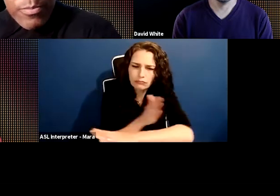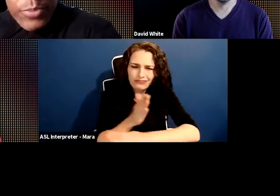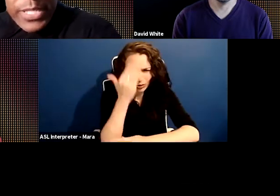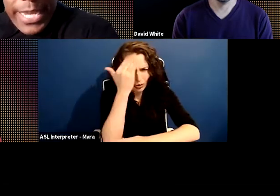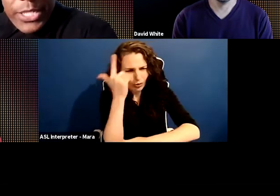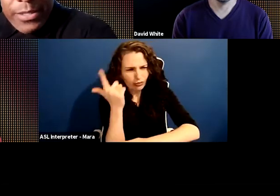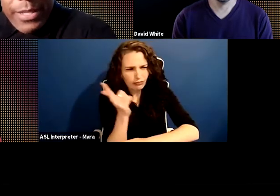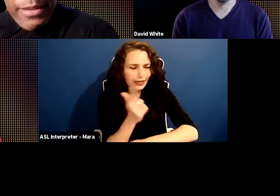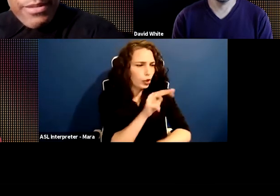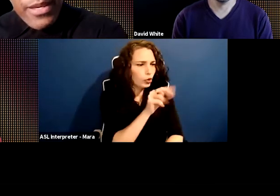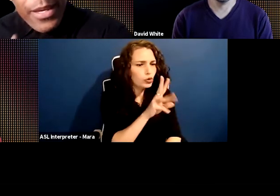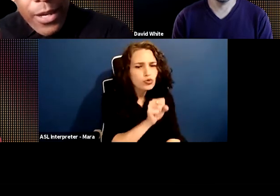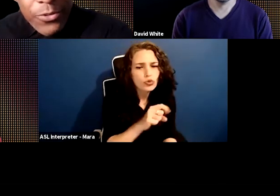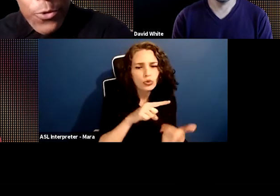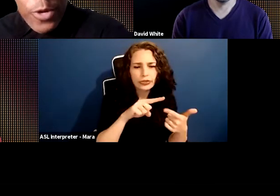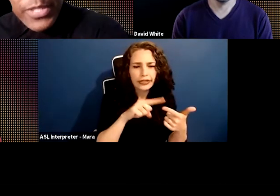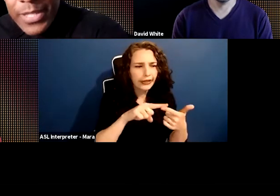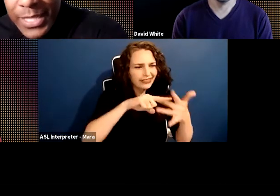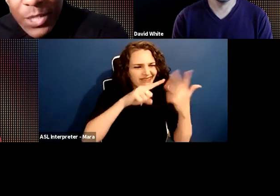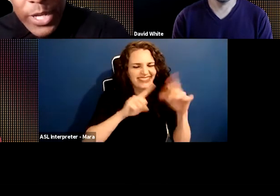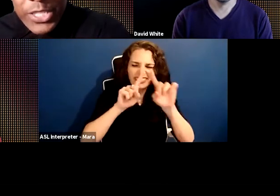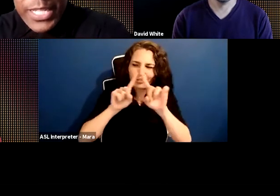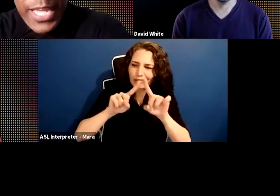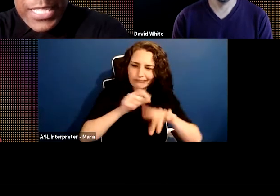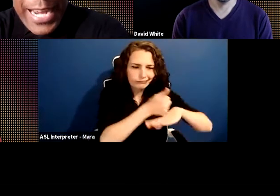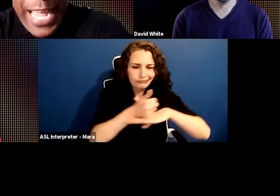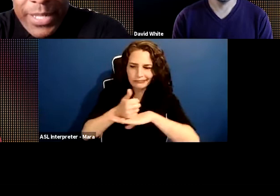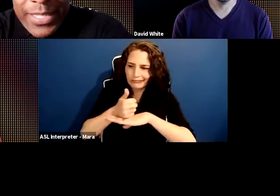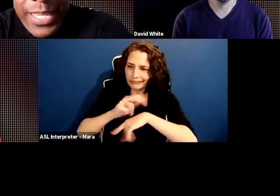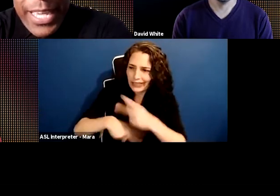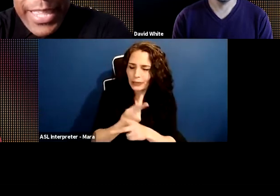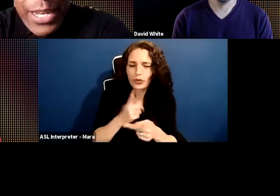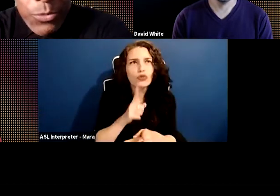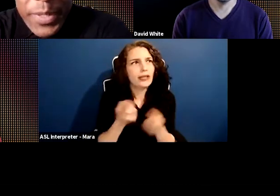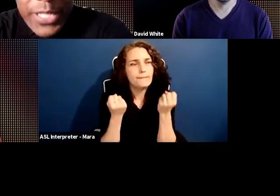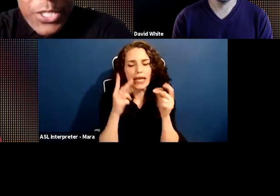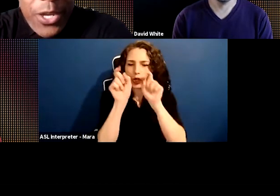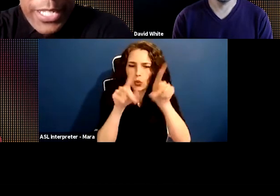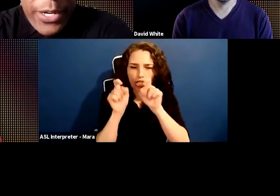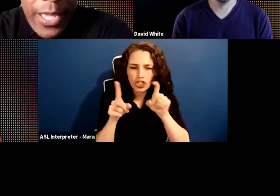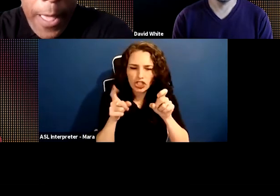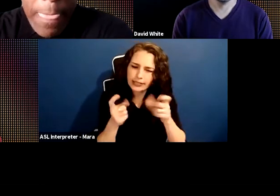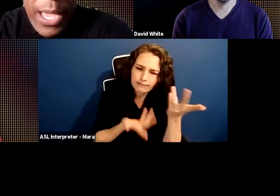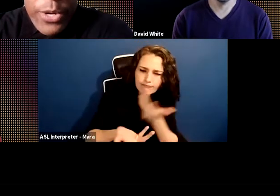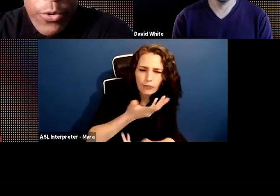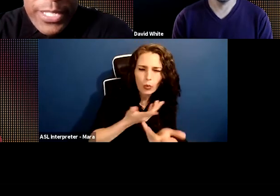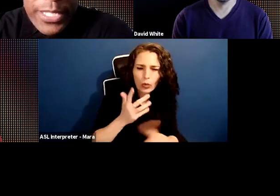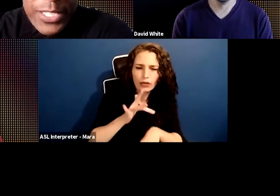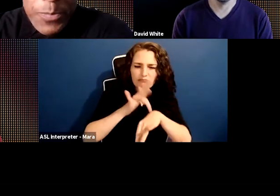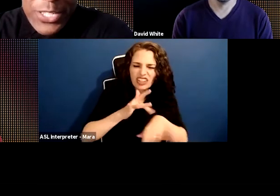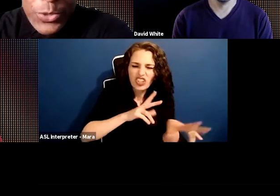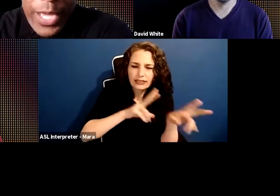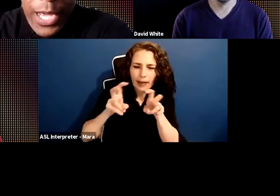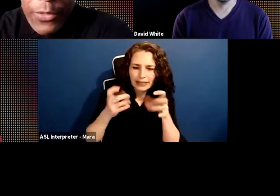news presentations and other forms? So there's lots of questions and lots of dynamics that will be touched on here that we're going